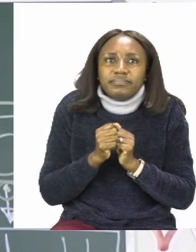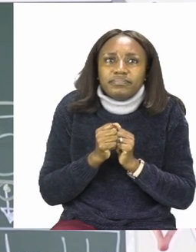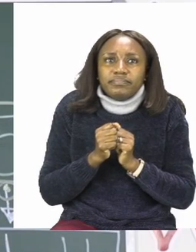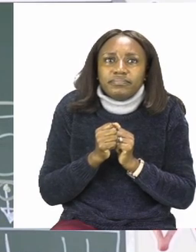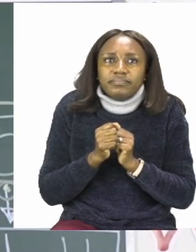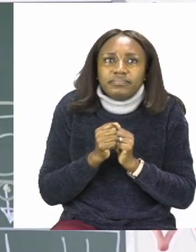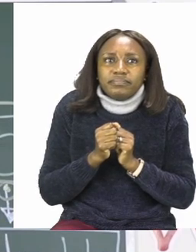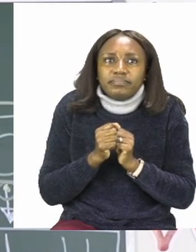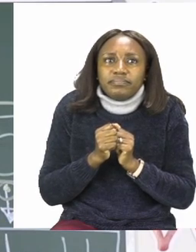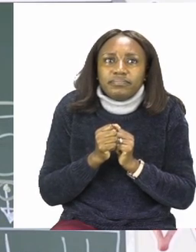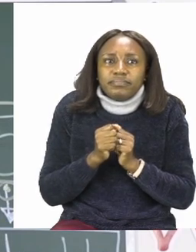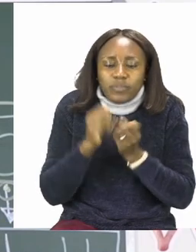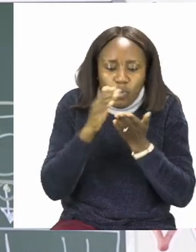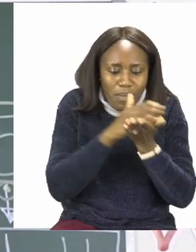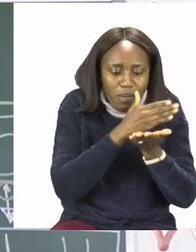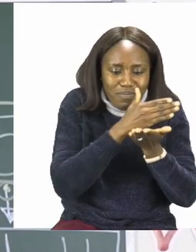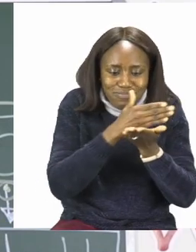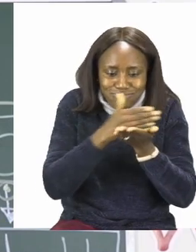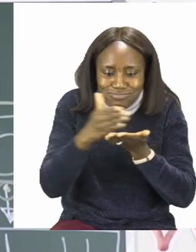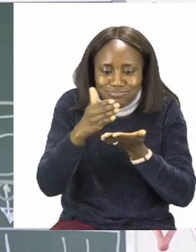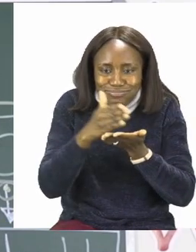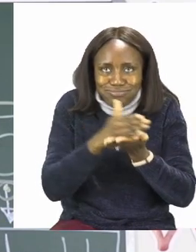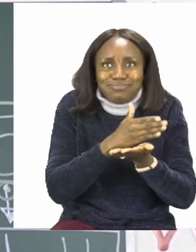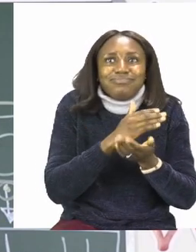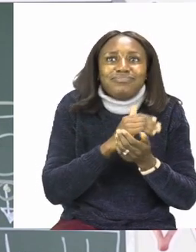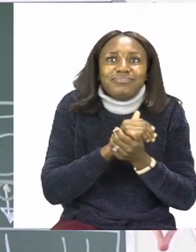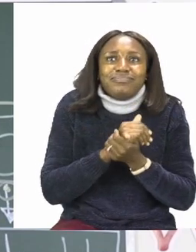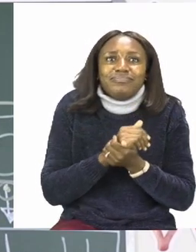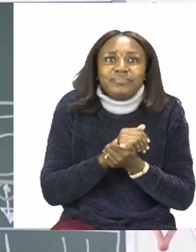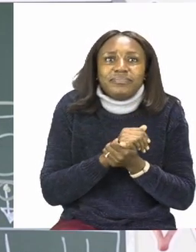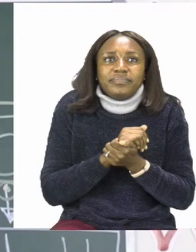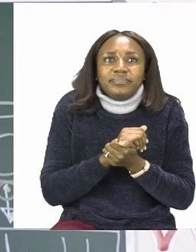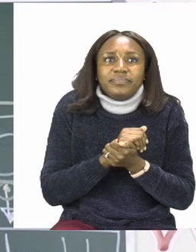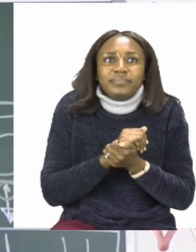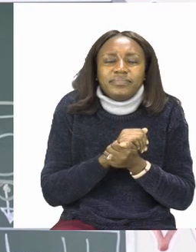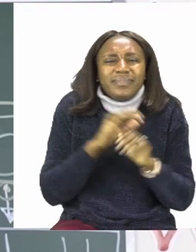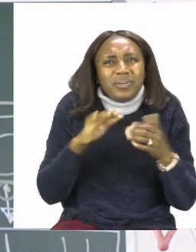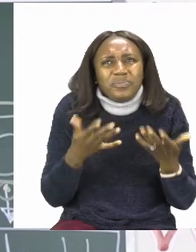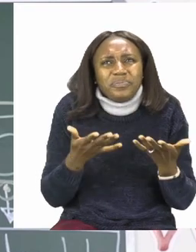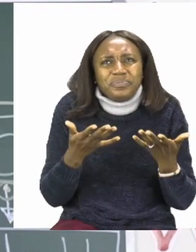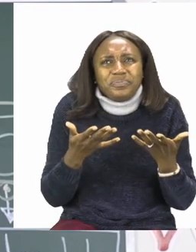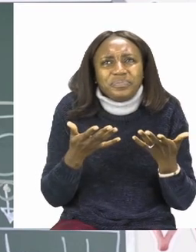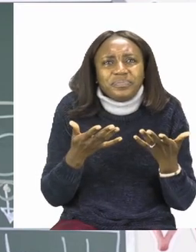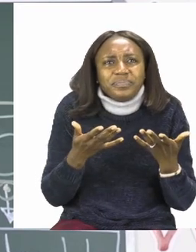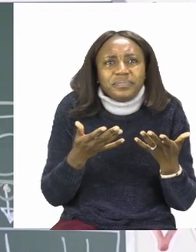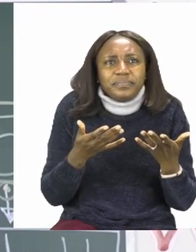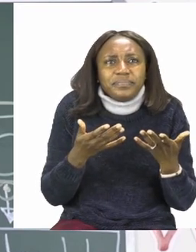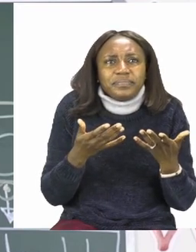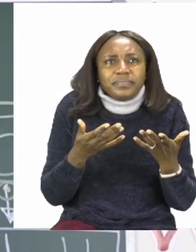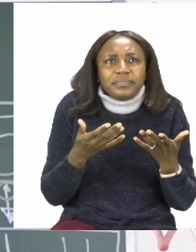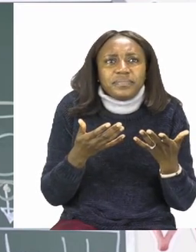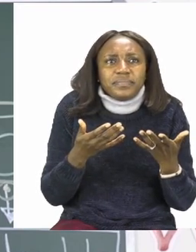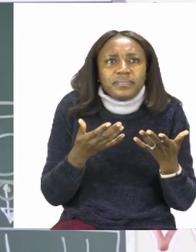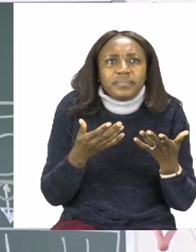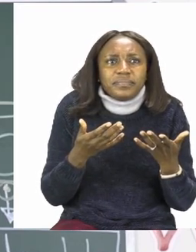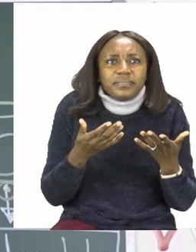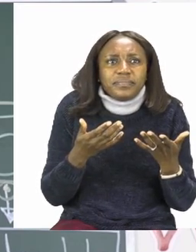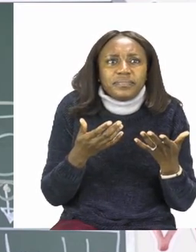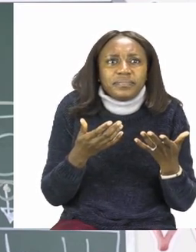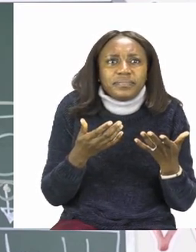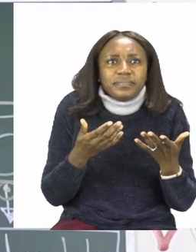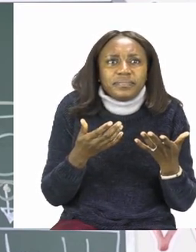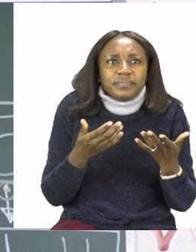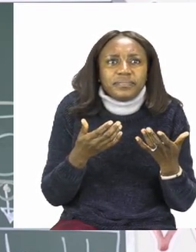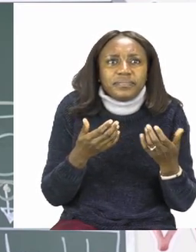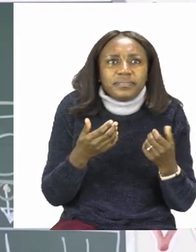halving by sharing equally. So how are we going to do that? We need to make sure that